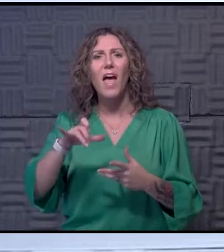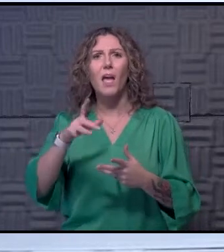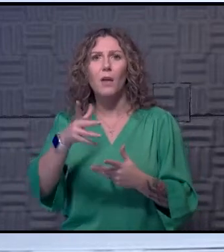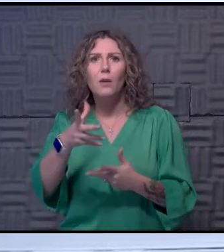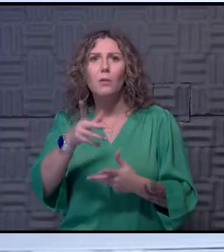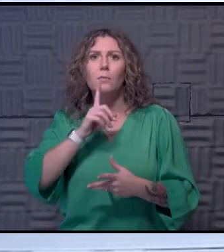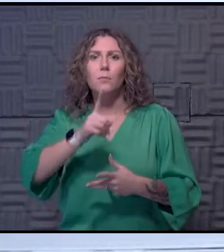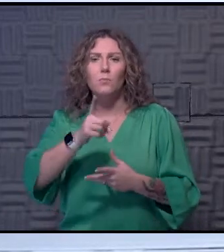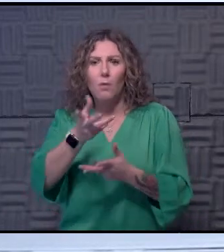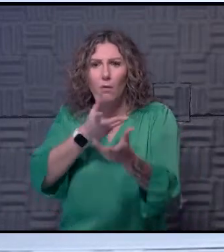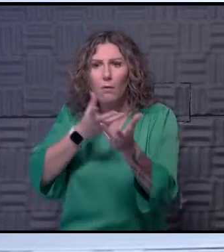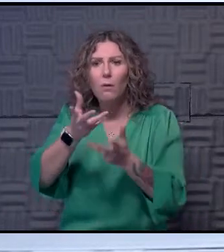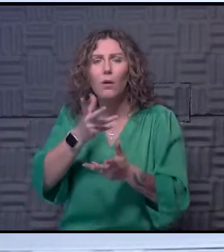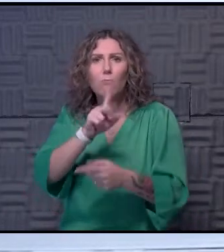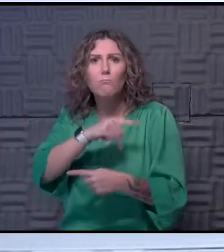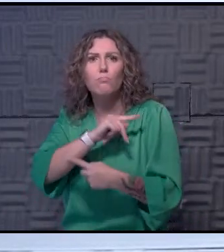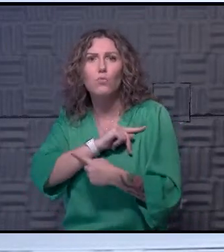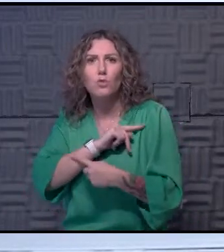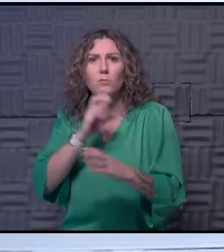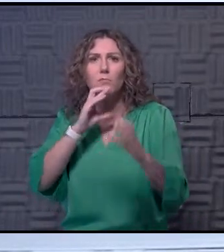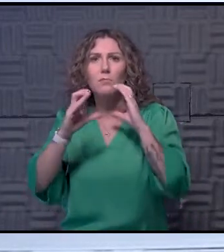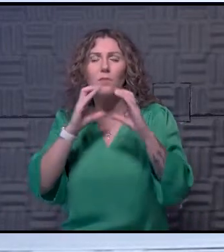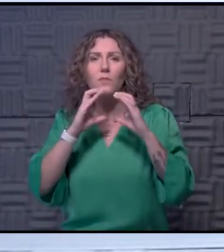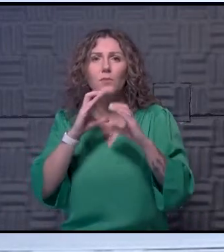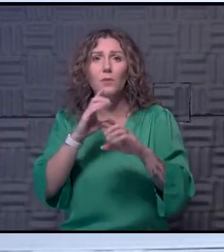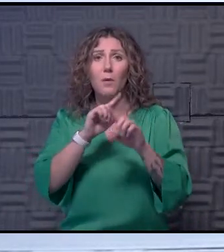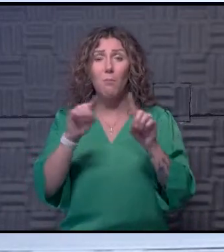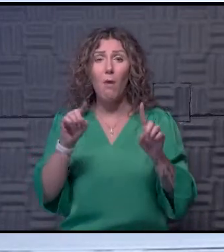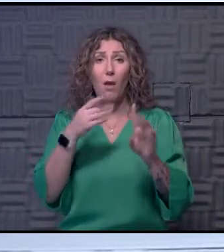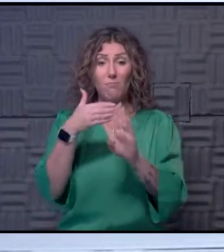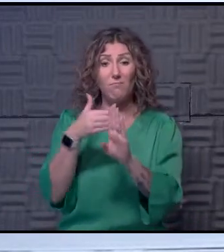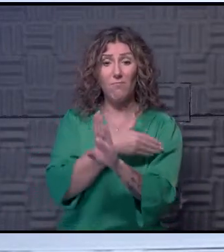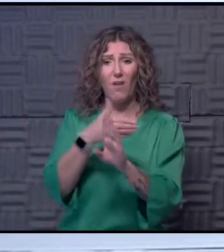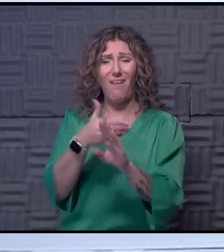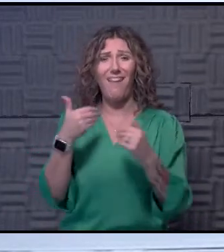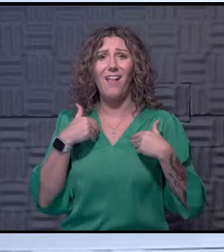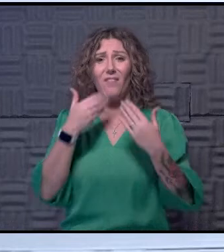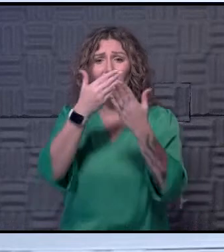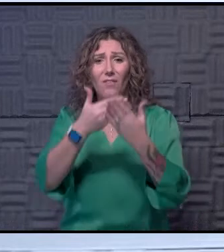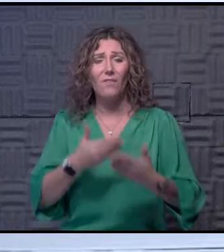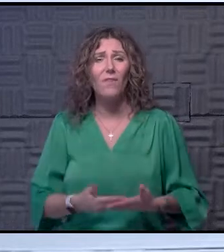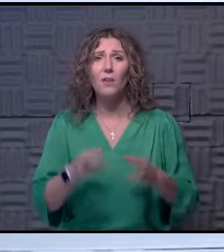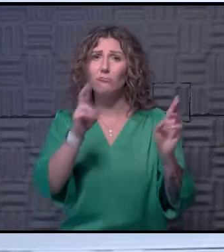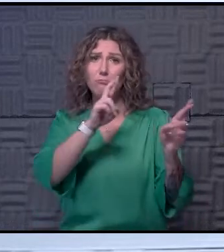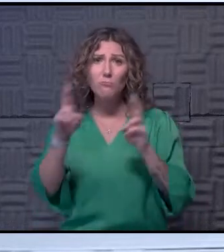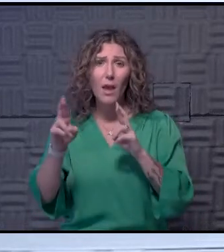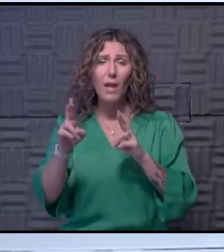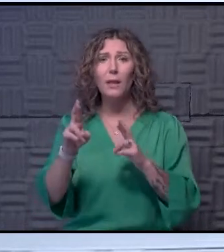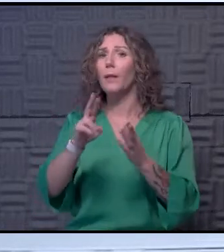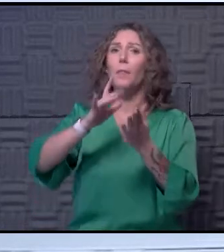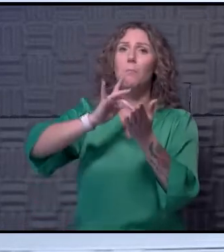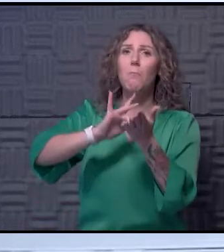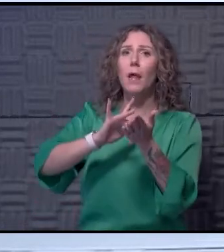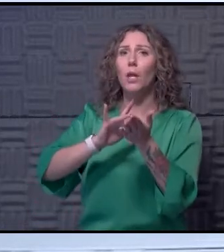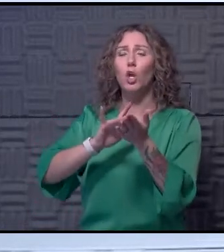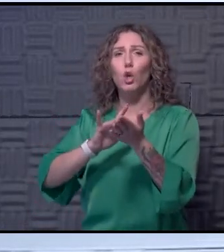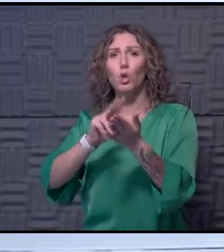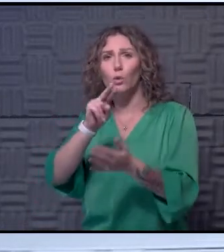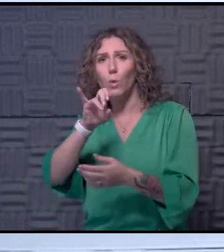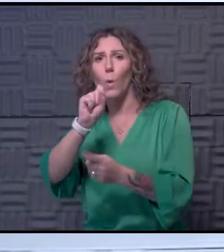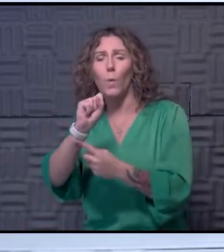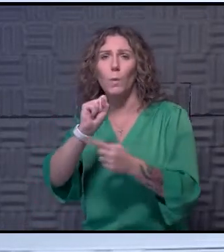that the prerequisite is having those facts ready, watching the Medical News Network, keeping up with the WHO and the